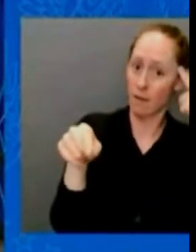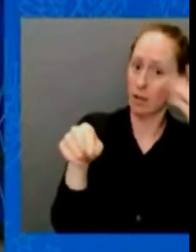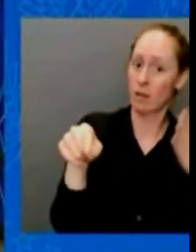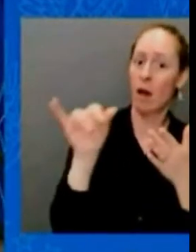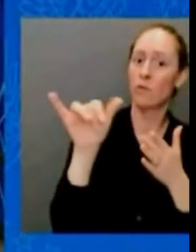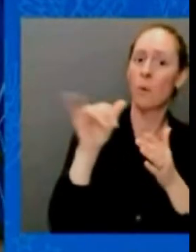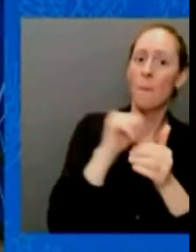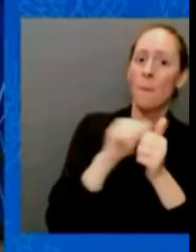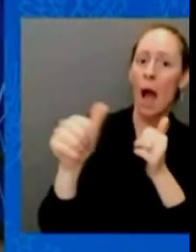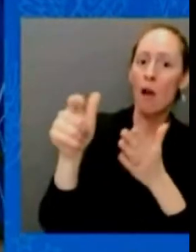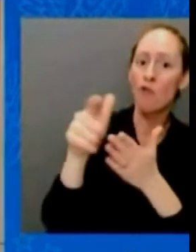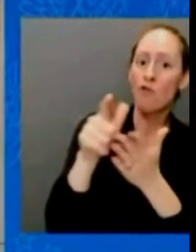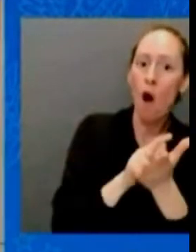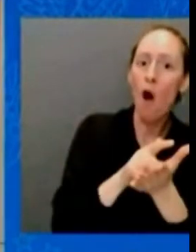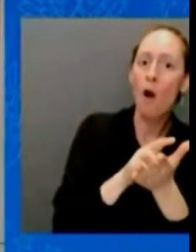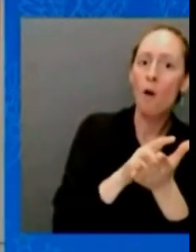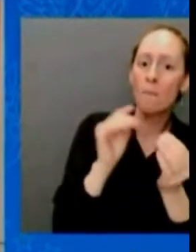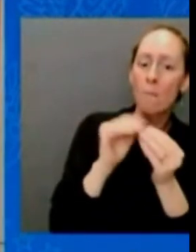yours.